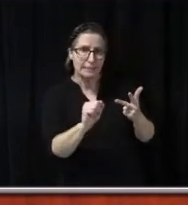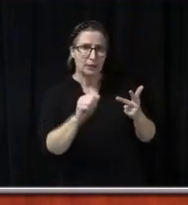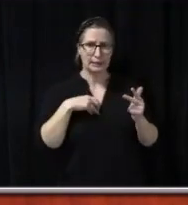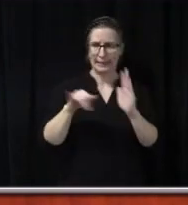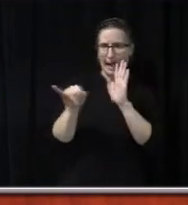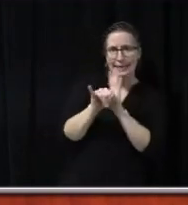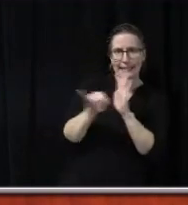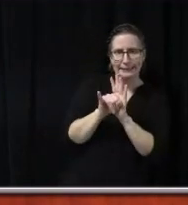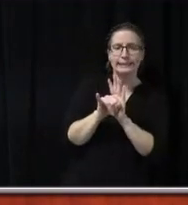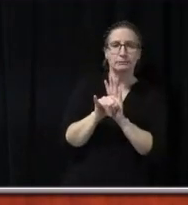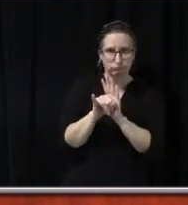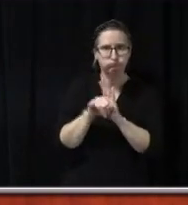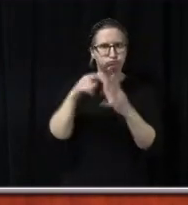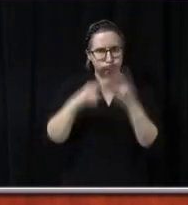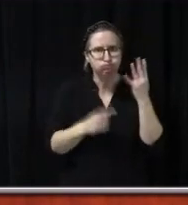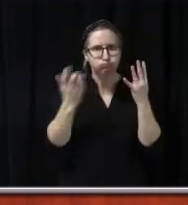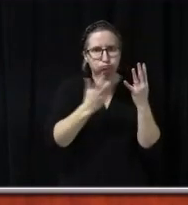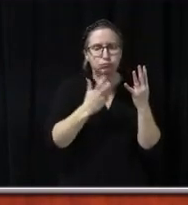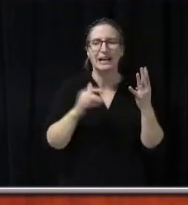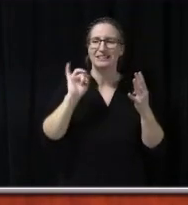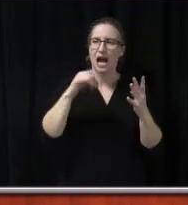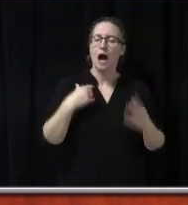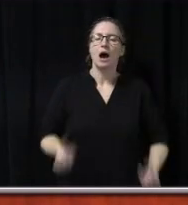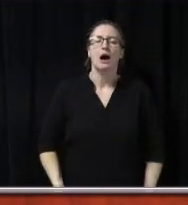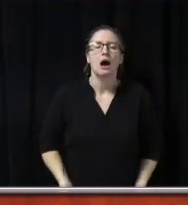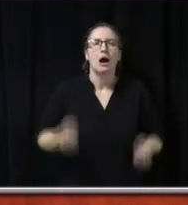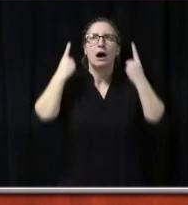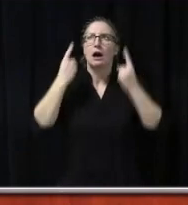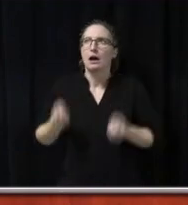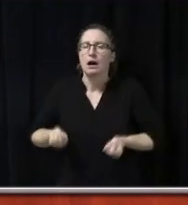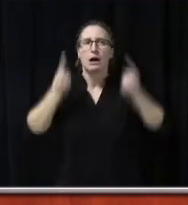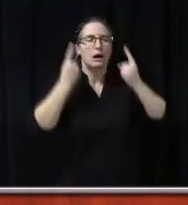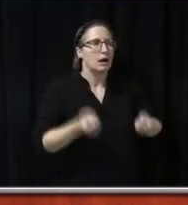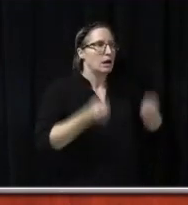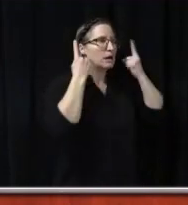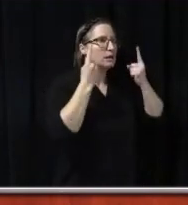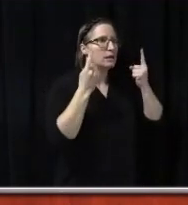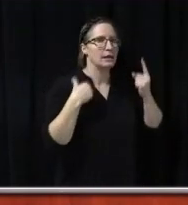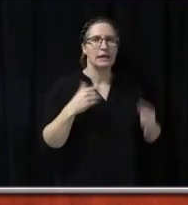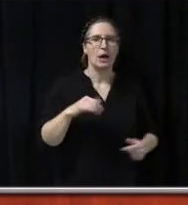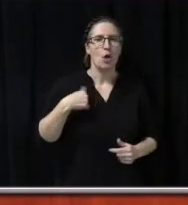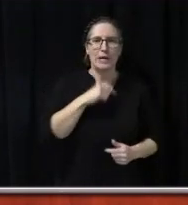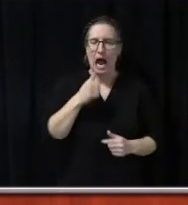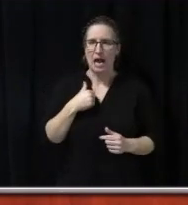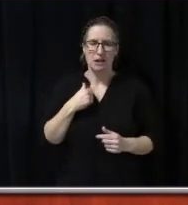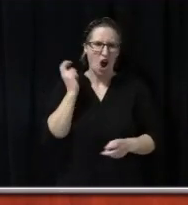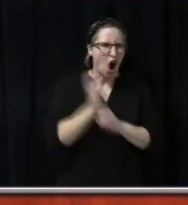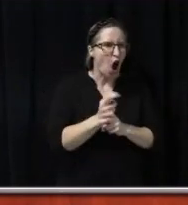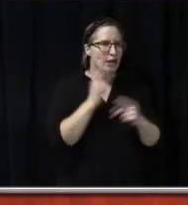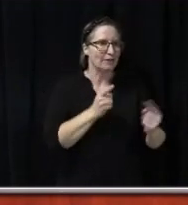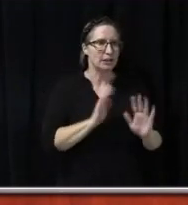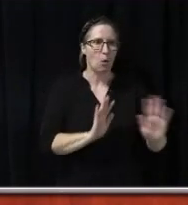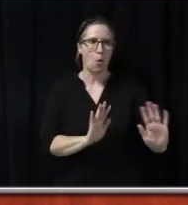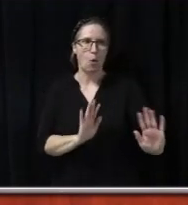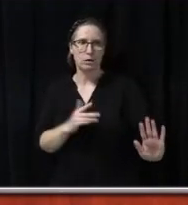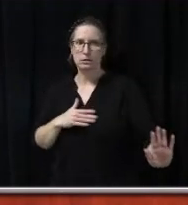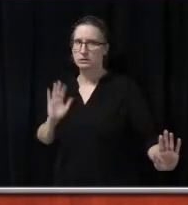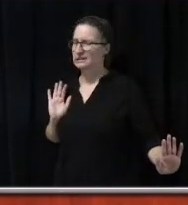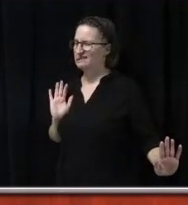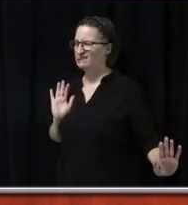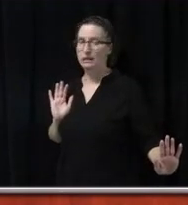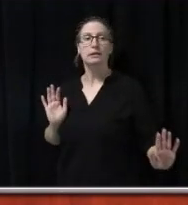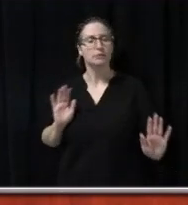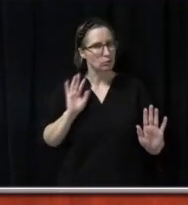identity, in ways that foster understanding and community. We didn't shy away from the hard conversations because we knew that